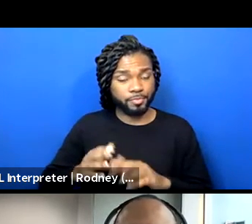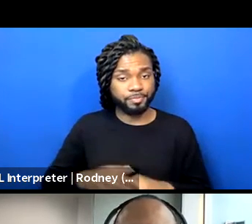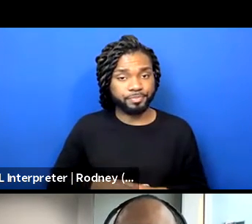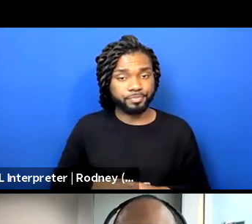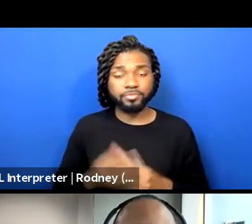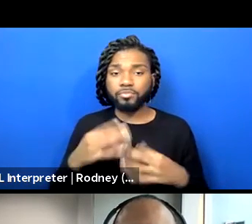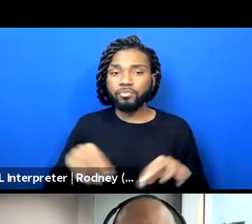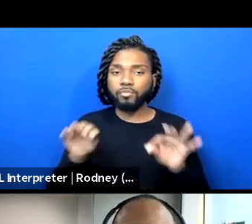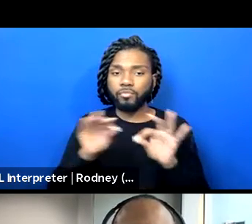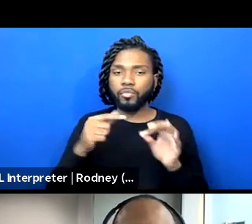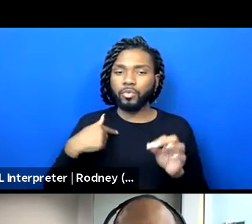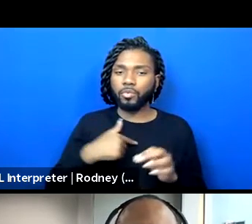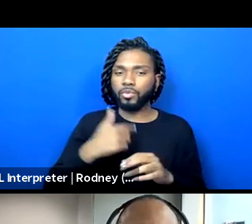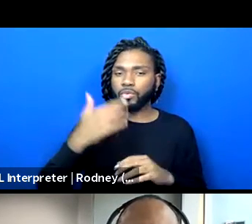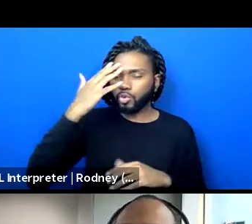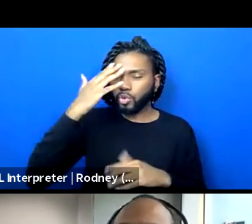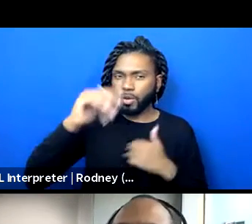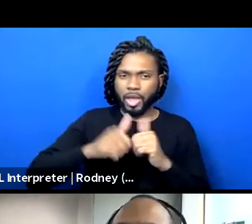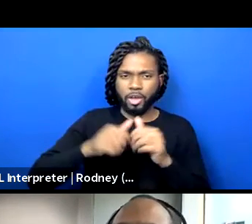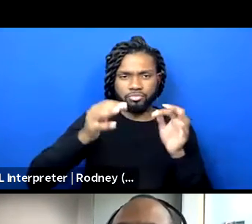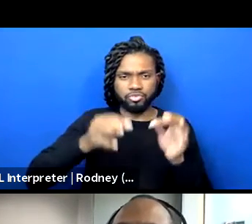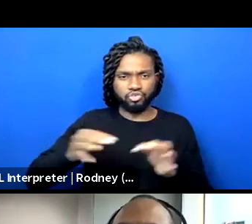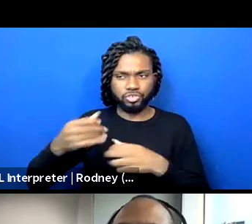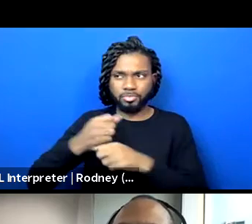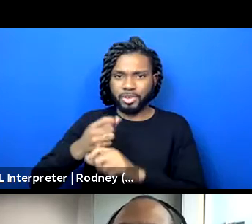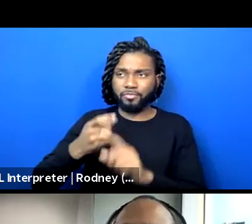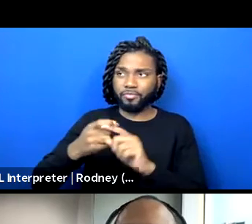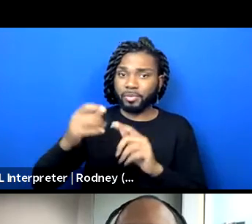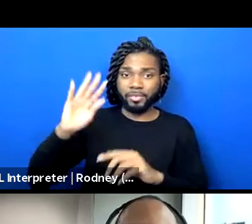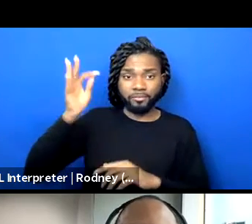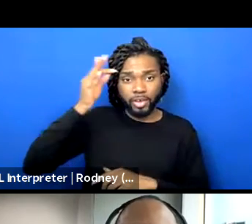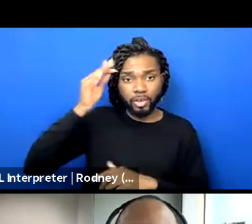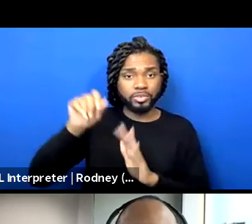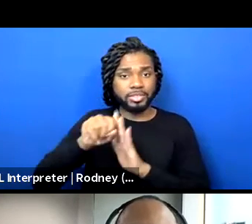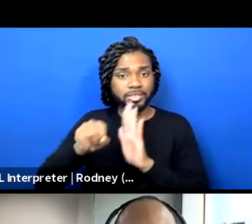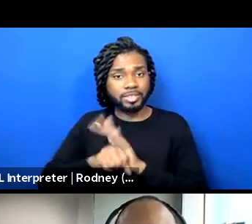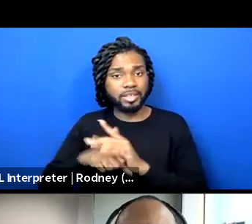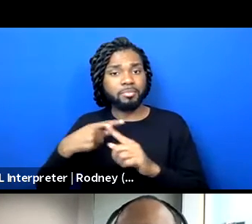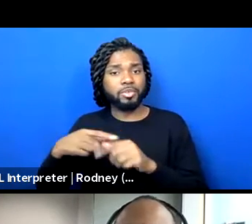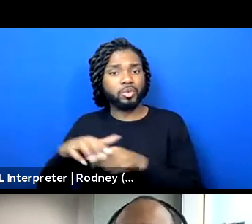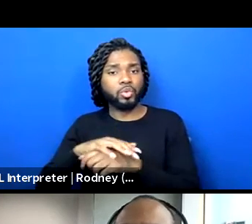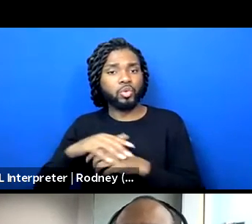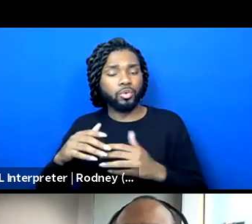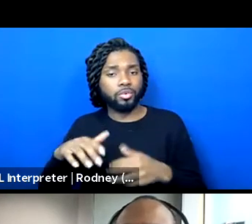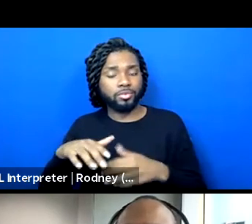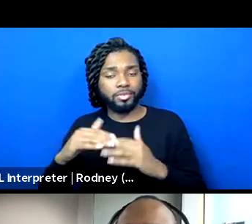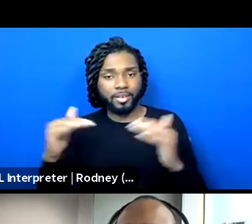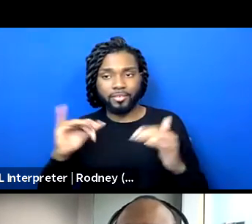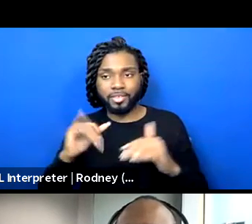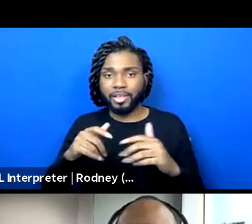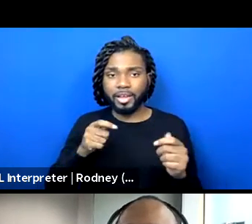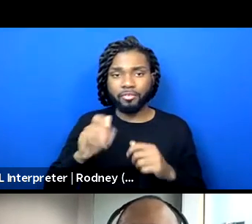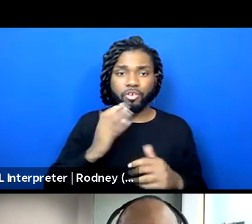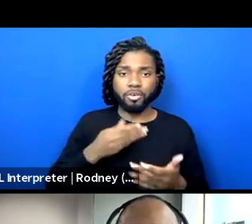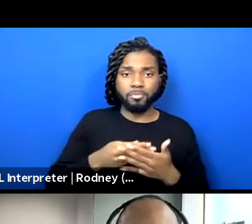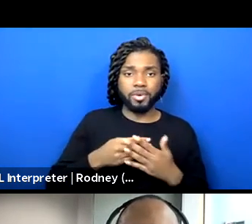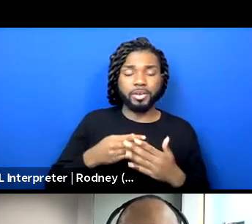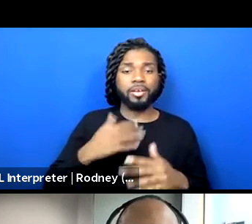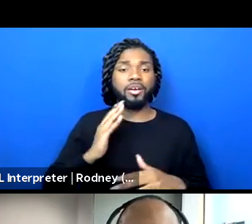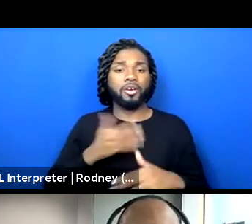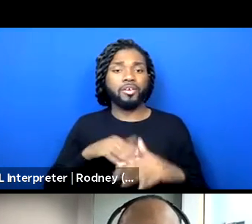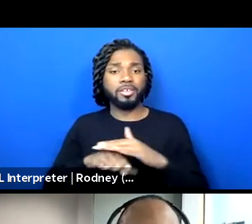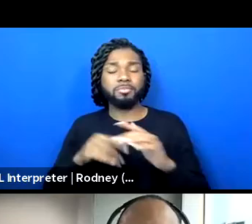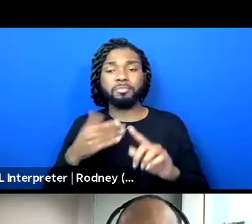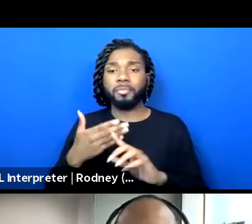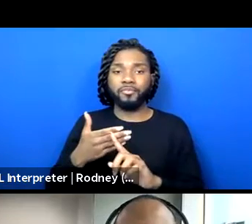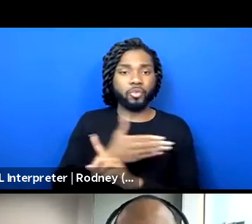that we know and understand how these decisions get made at the federal, state, local levels that govern our money, our accessibility, and our rights before the